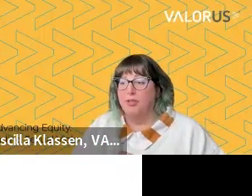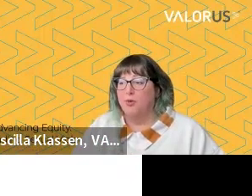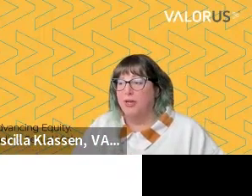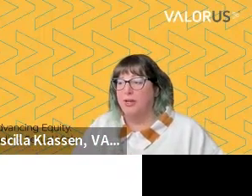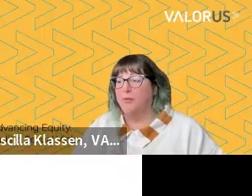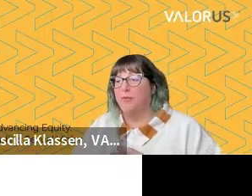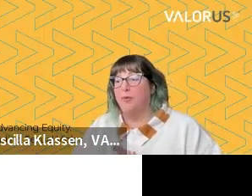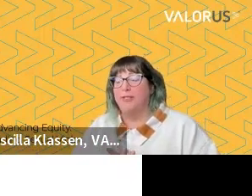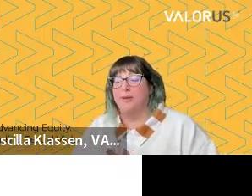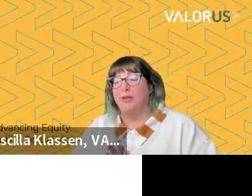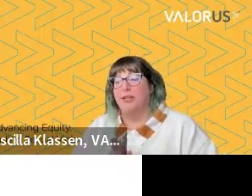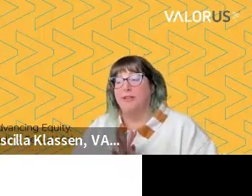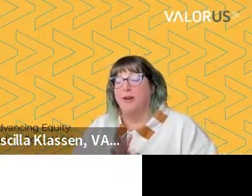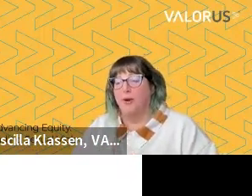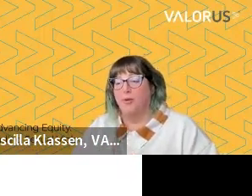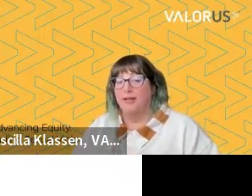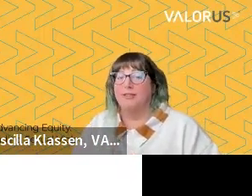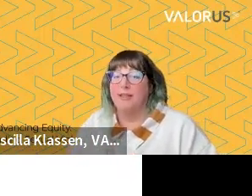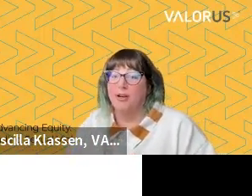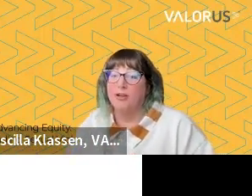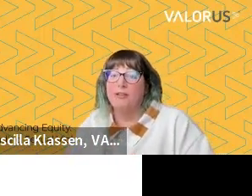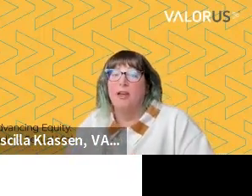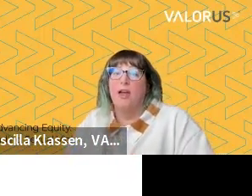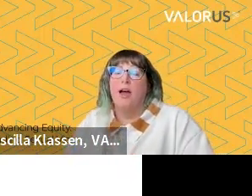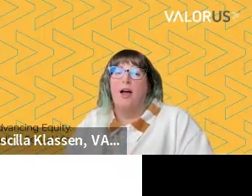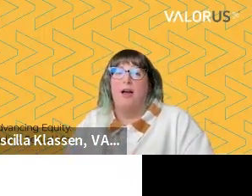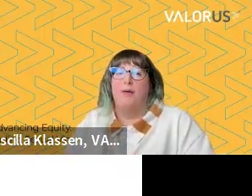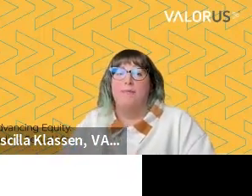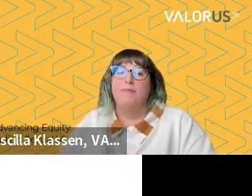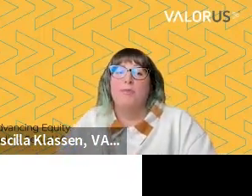services between people with disabilities and rape crisis centers.